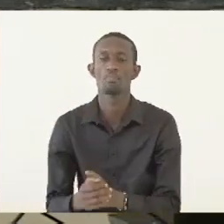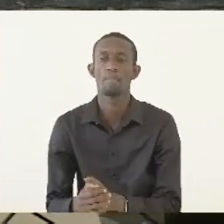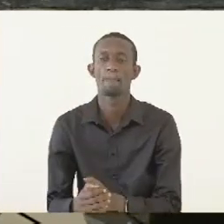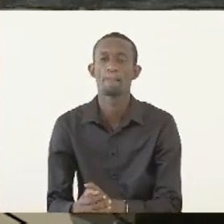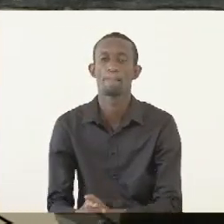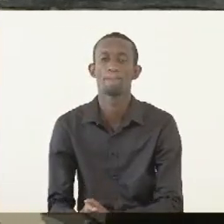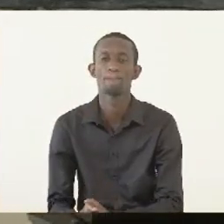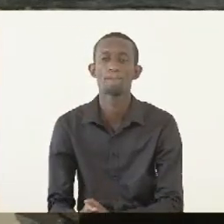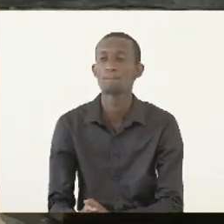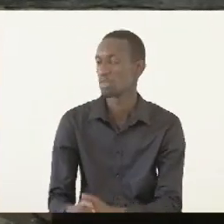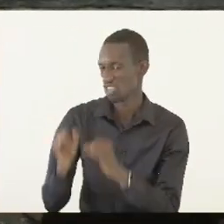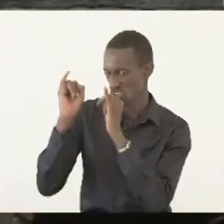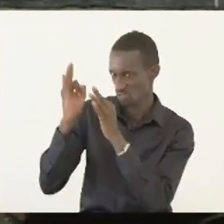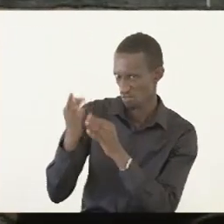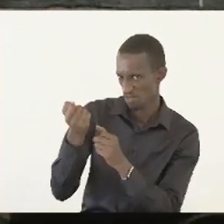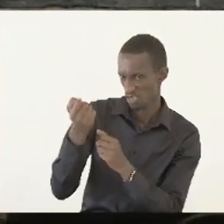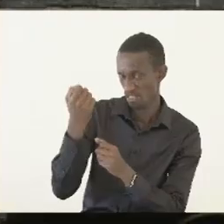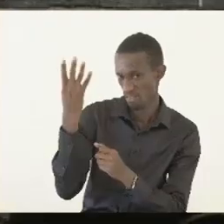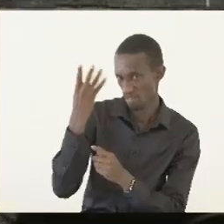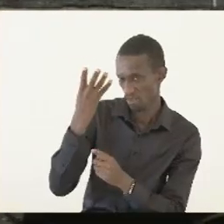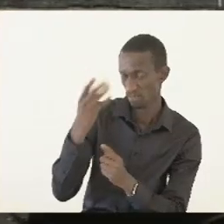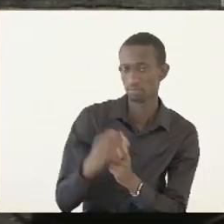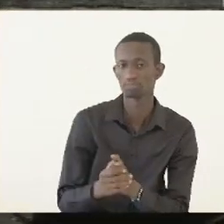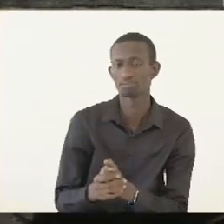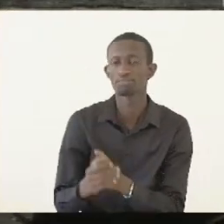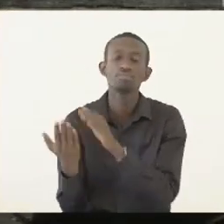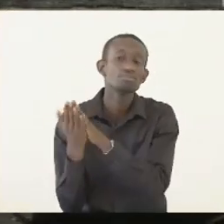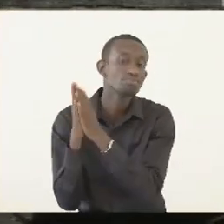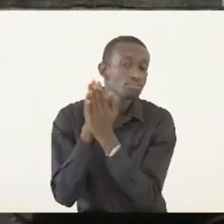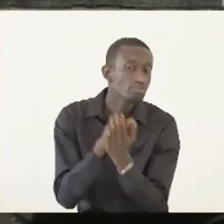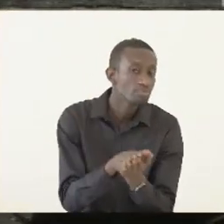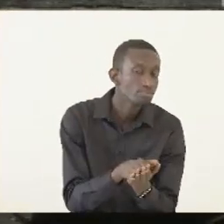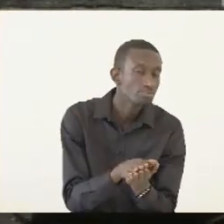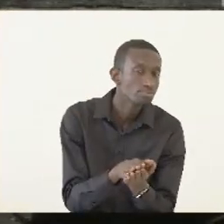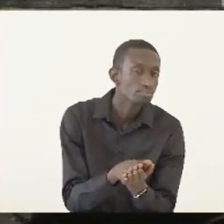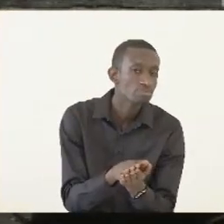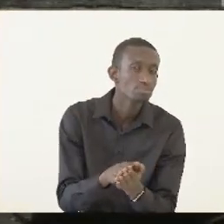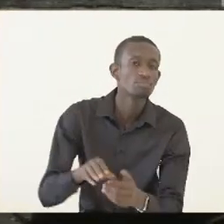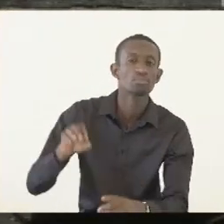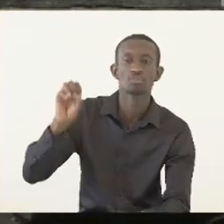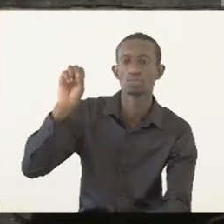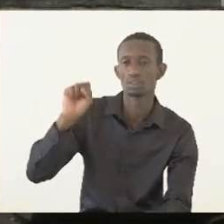was saying, if you have 4, then it will be sulfate.